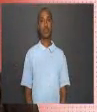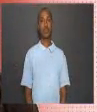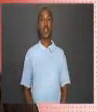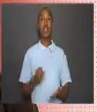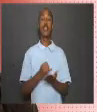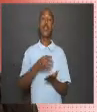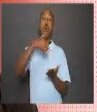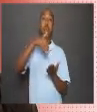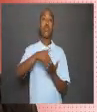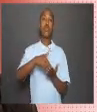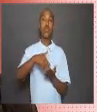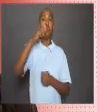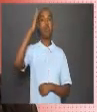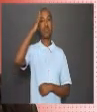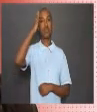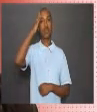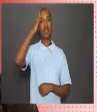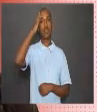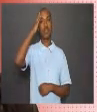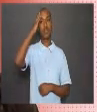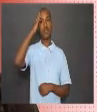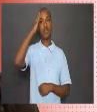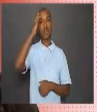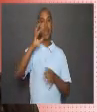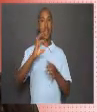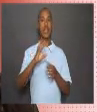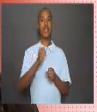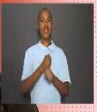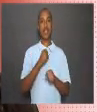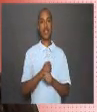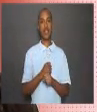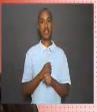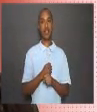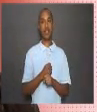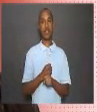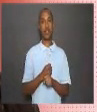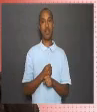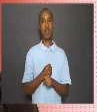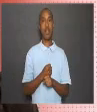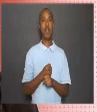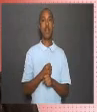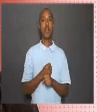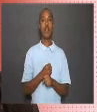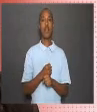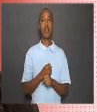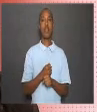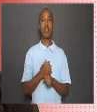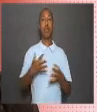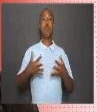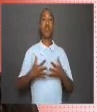It is also known as a synthesis or